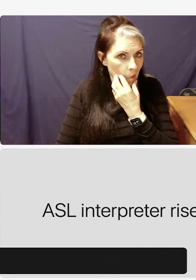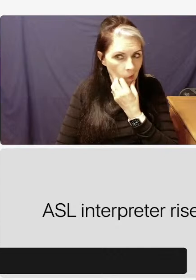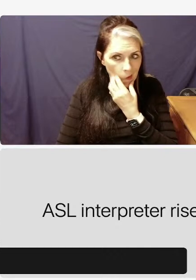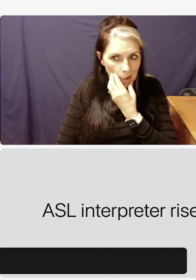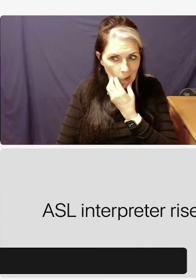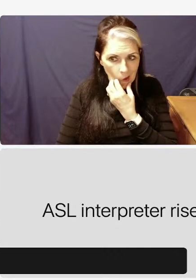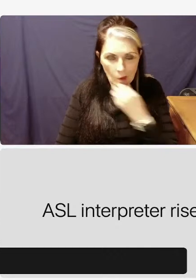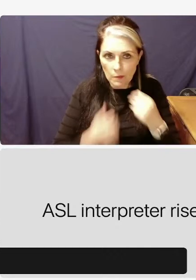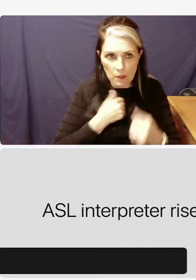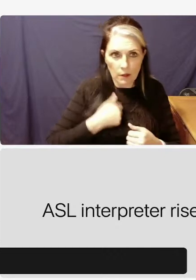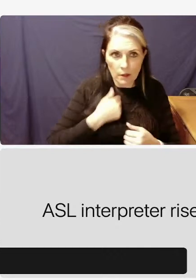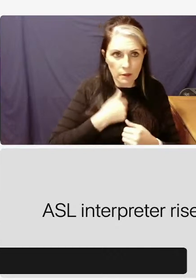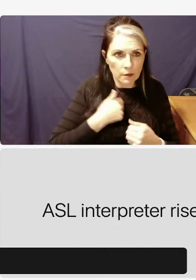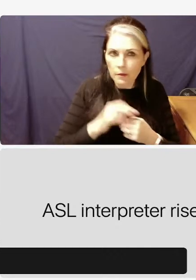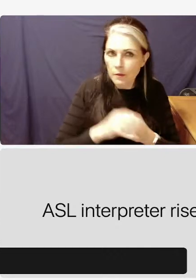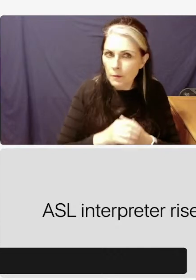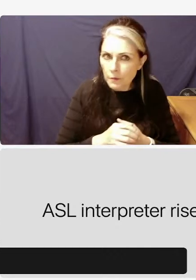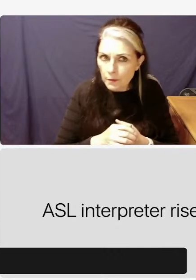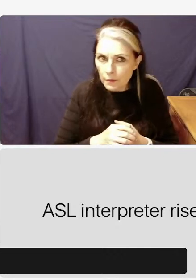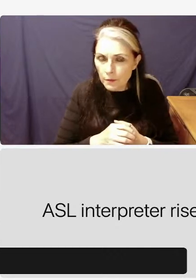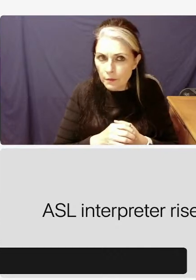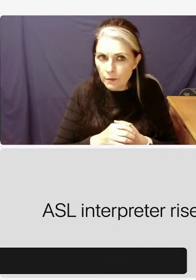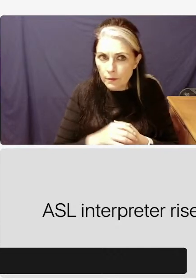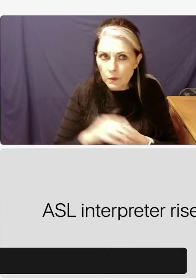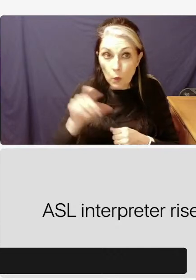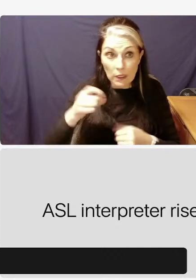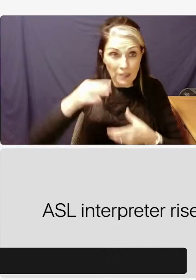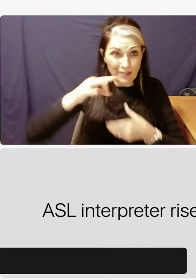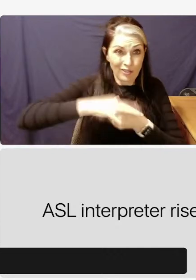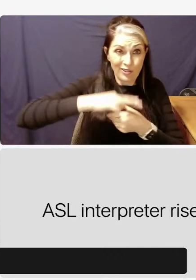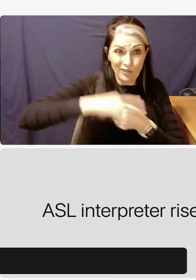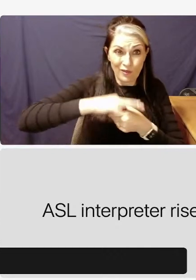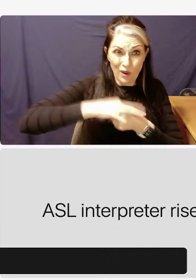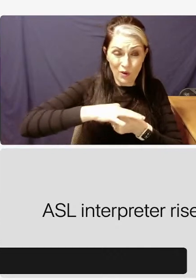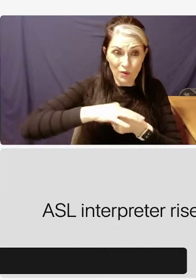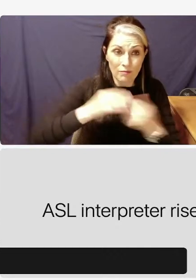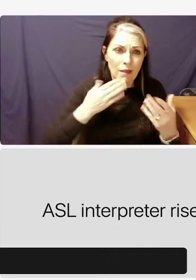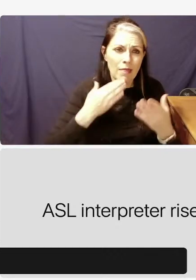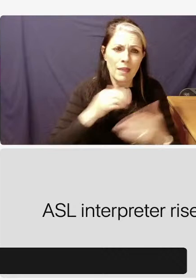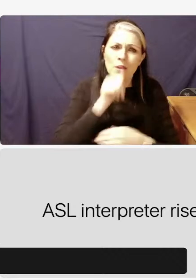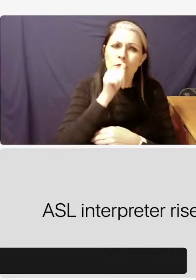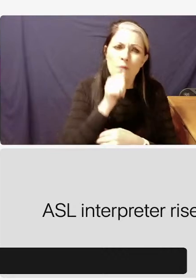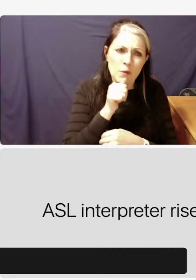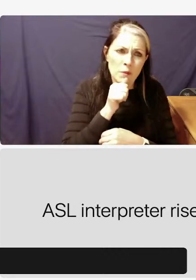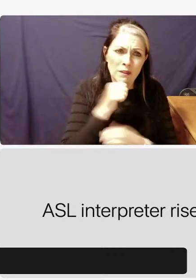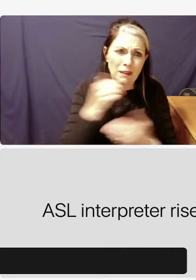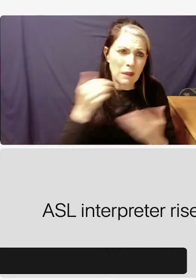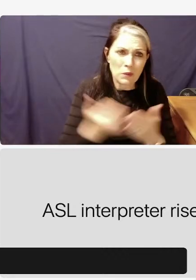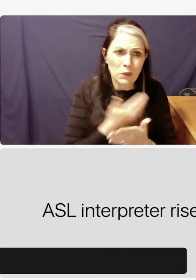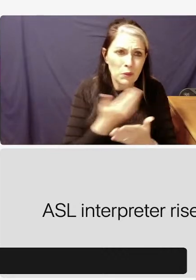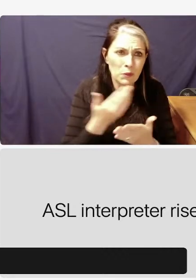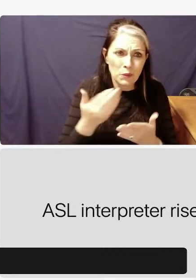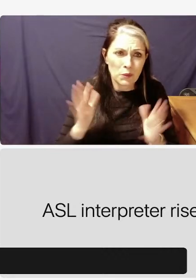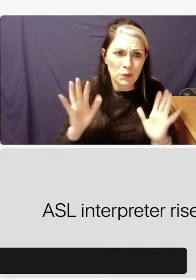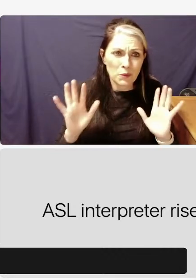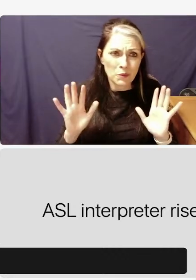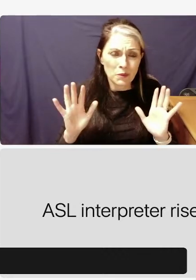i'm sorry okay um we need to vote thank you for your patience i'm new at this